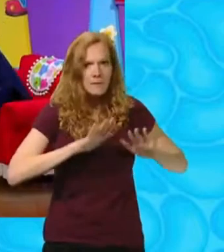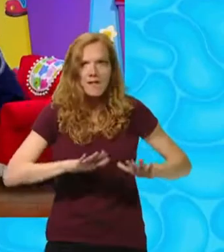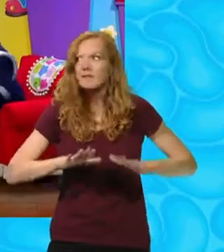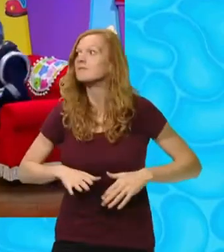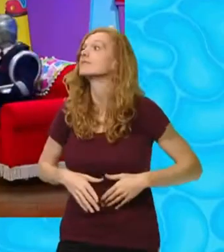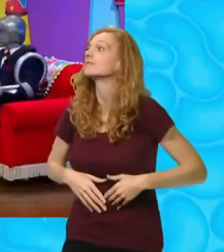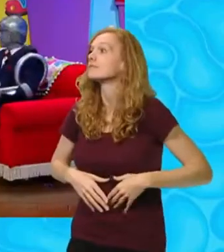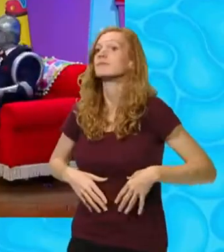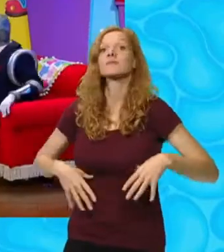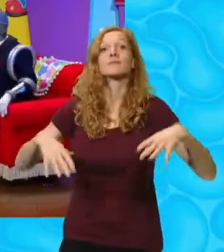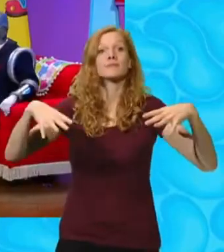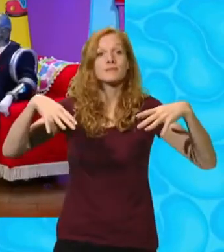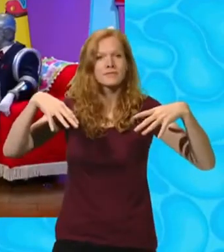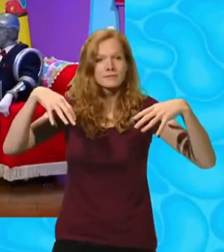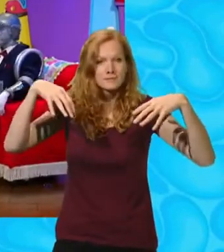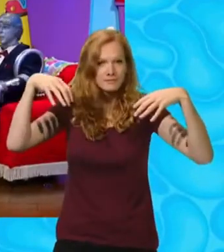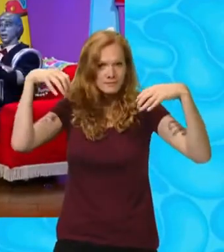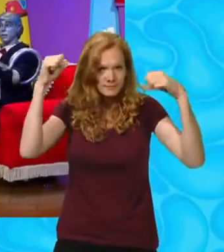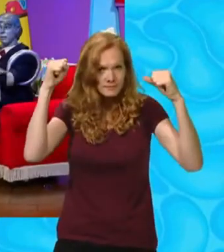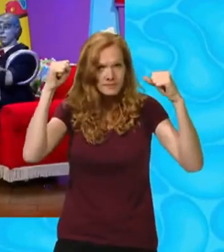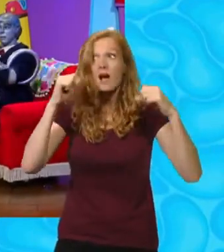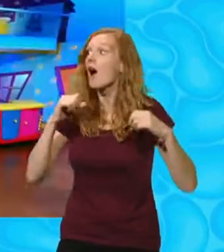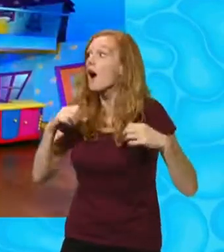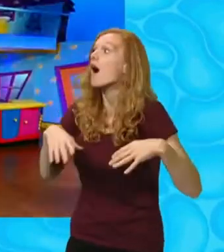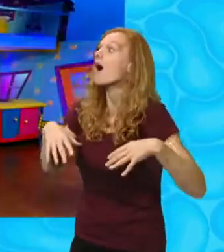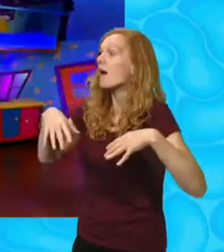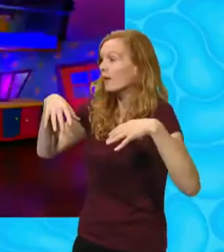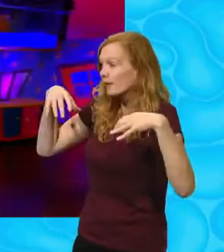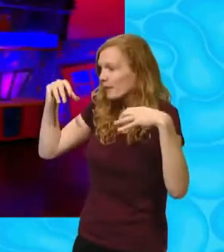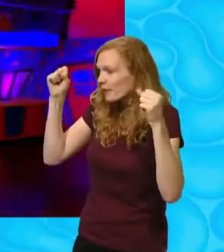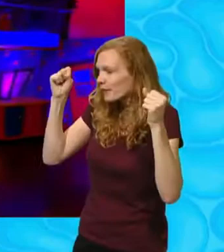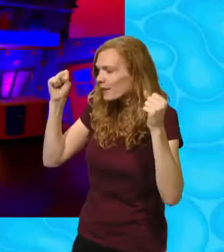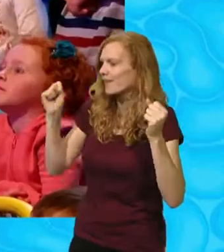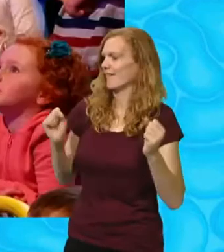Now, lights, please, Robert. Oh, yes, of course, Dakota.